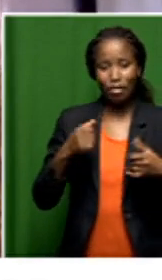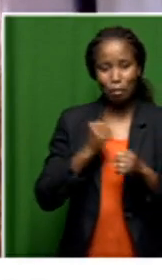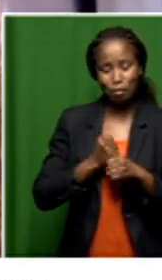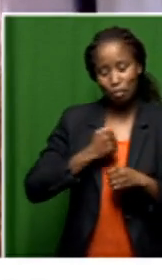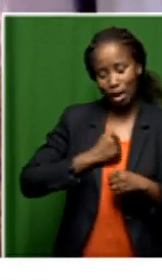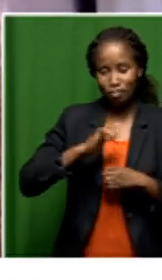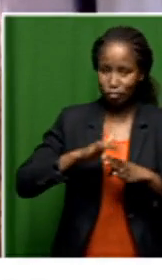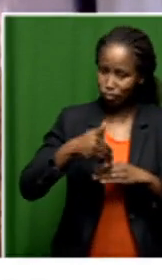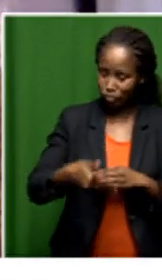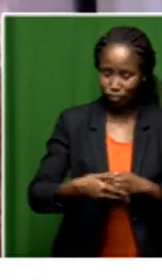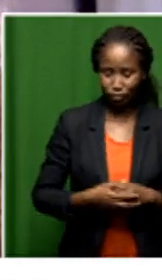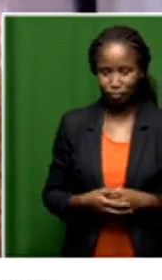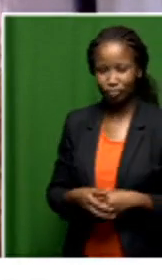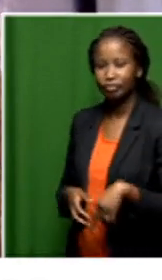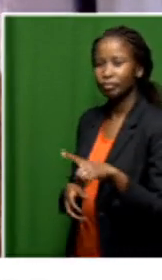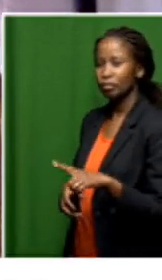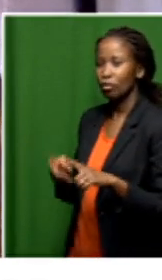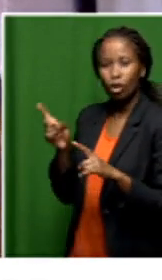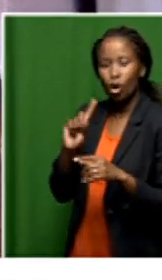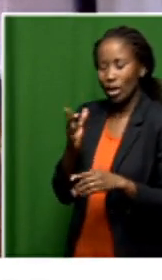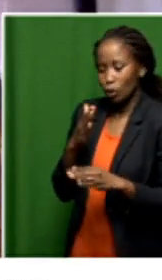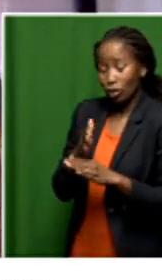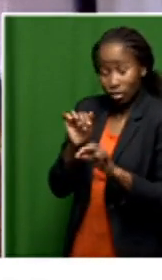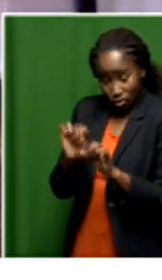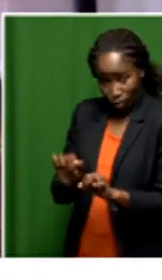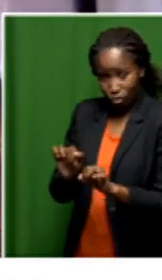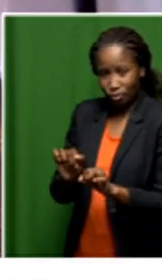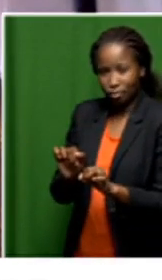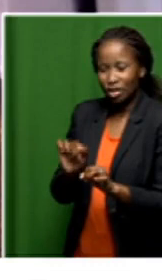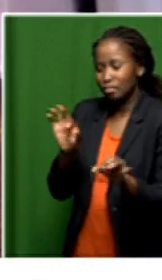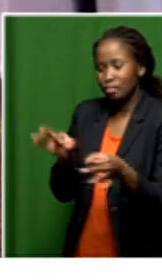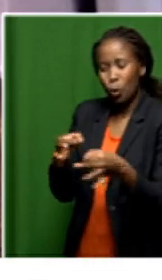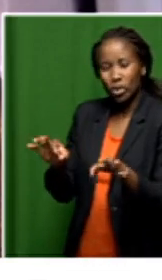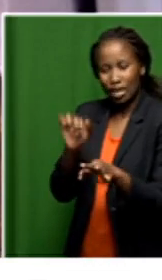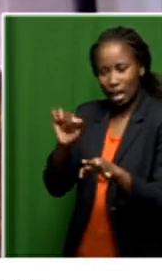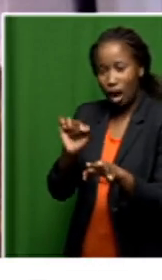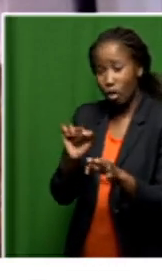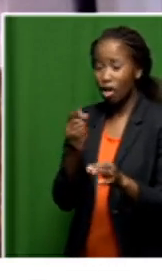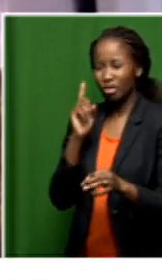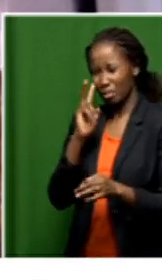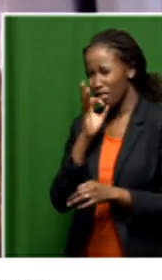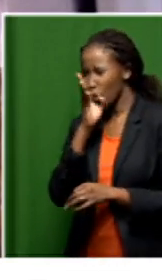out as a career highlight for you so far? And how would you describe your musical journey?